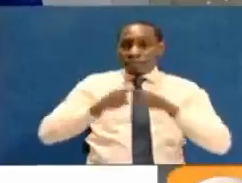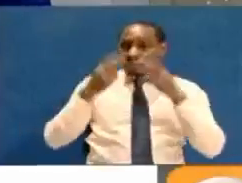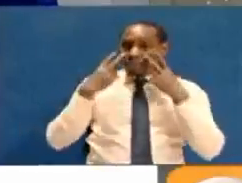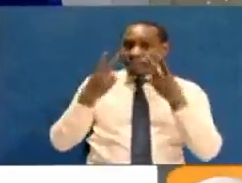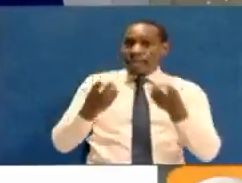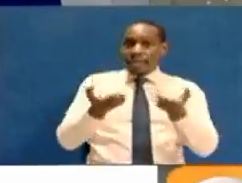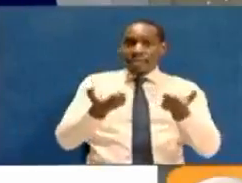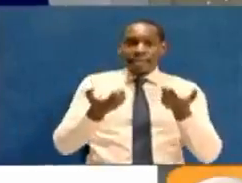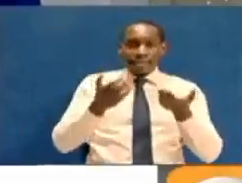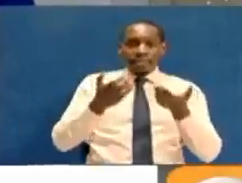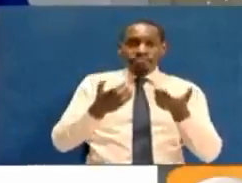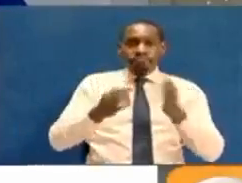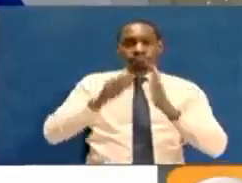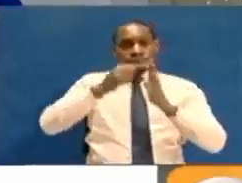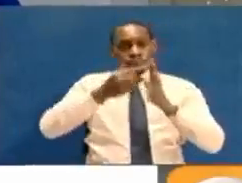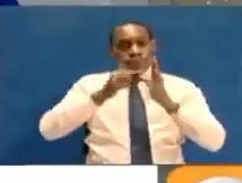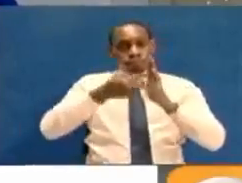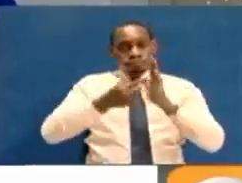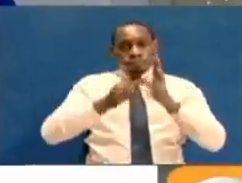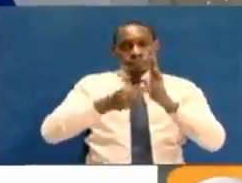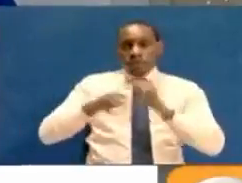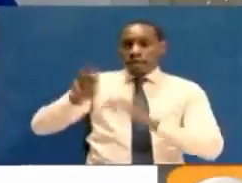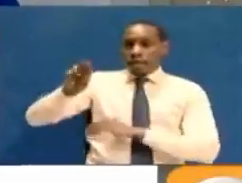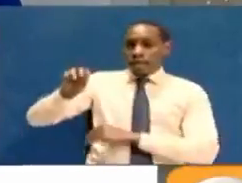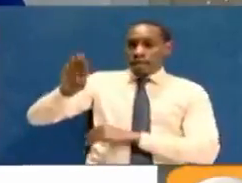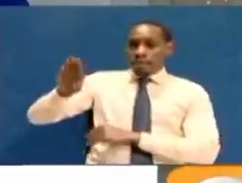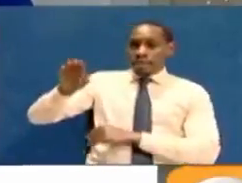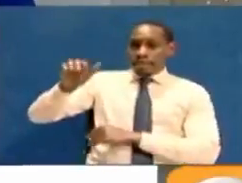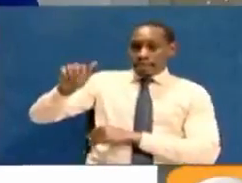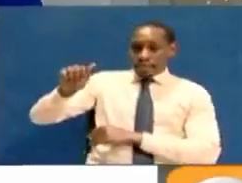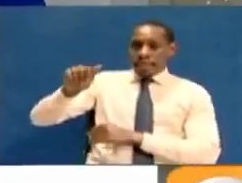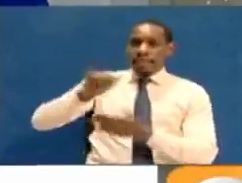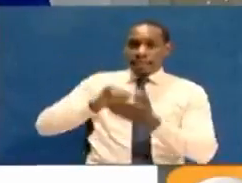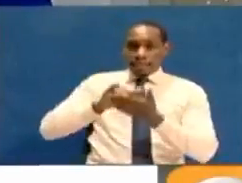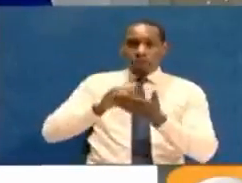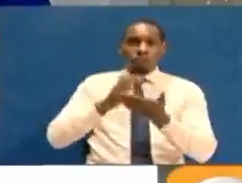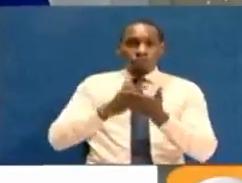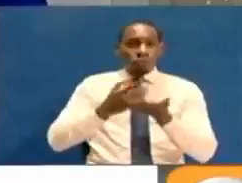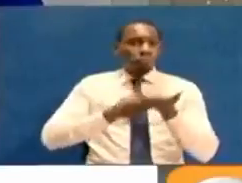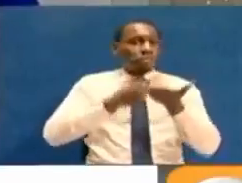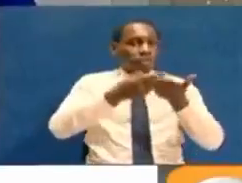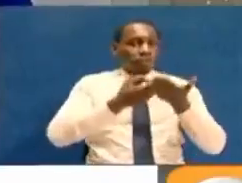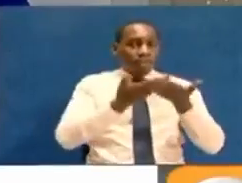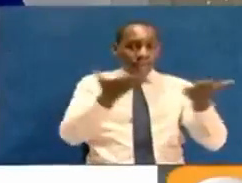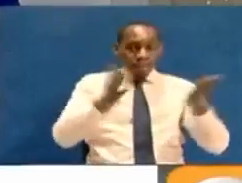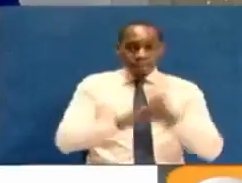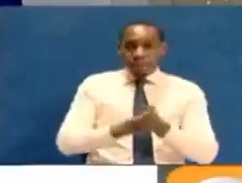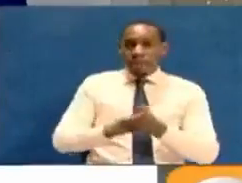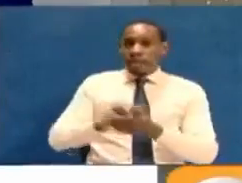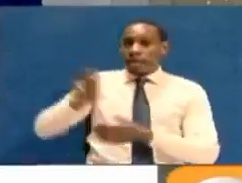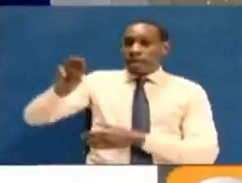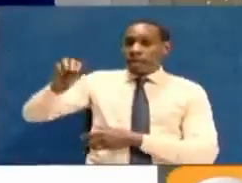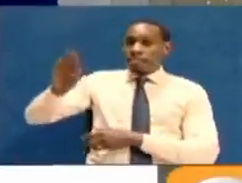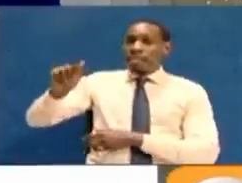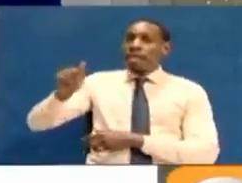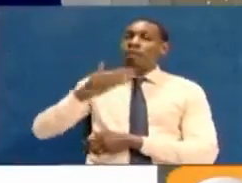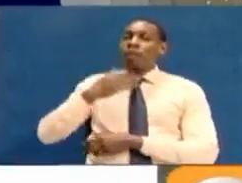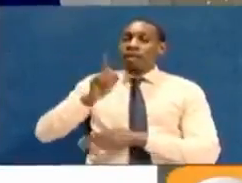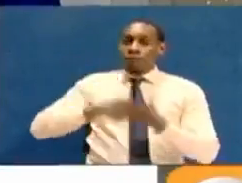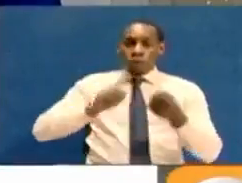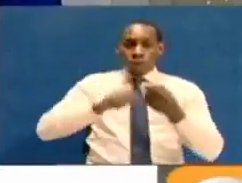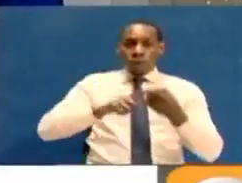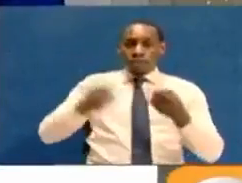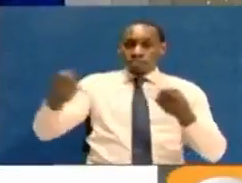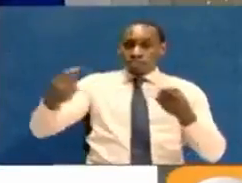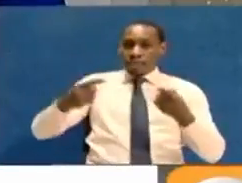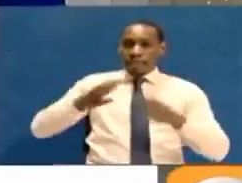the demands that have been made by the MCAs that are causing quite a bit of debate. So what have they asked for? They want salaries and